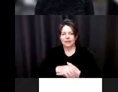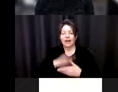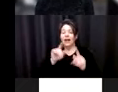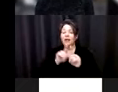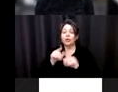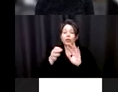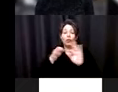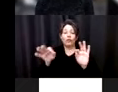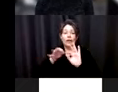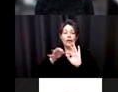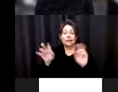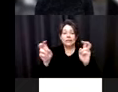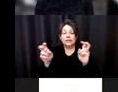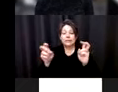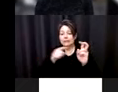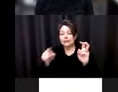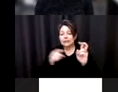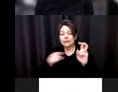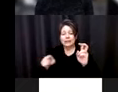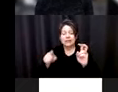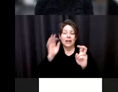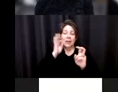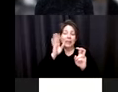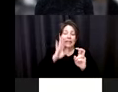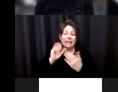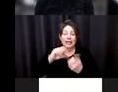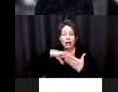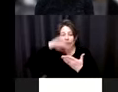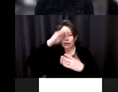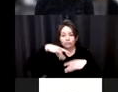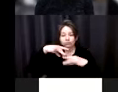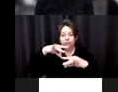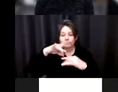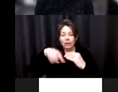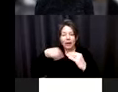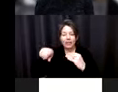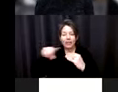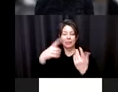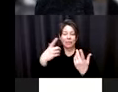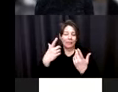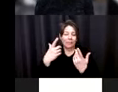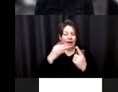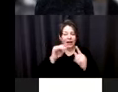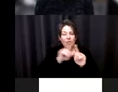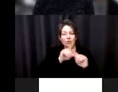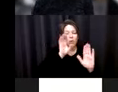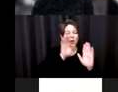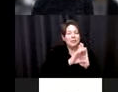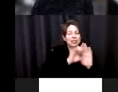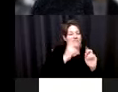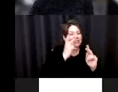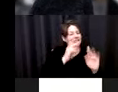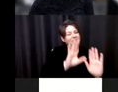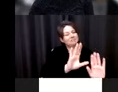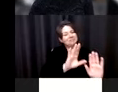in this work so that people could learn about the bees at the same time that they would be looking at these images. So for